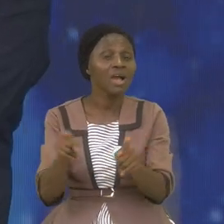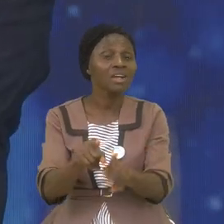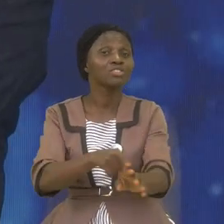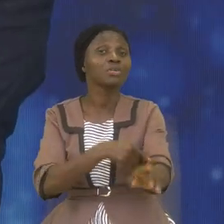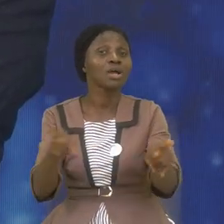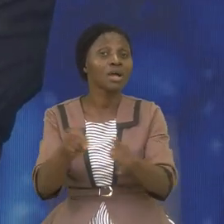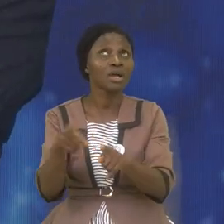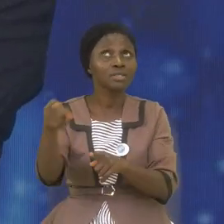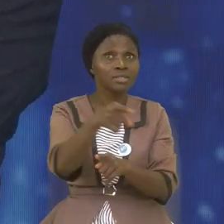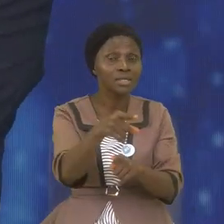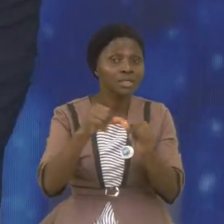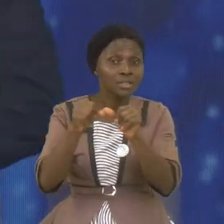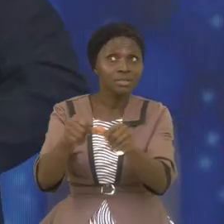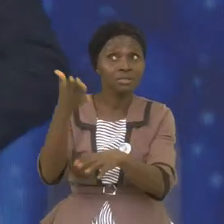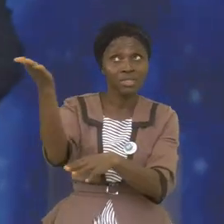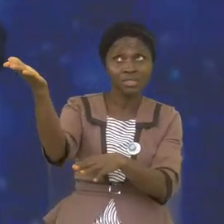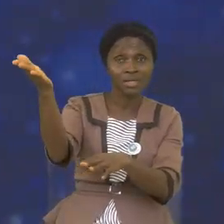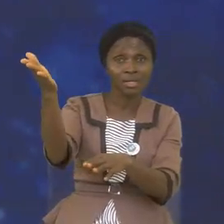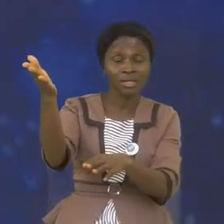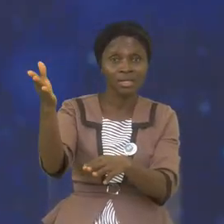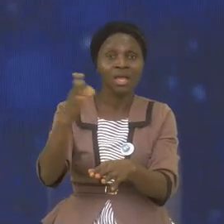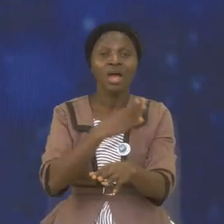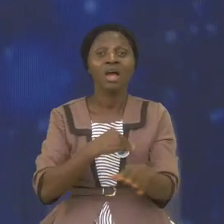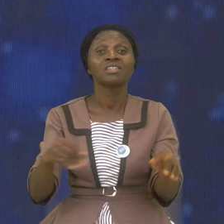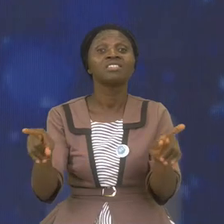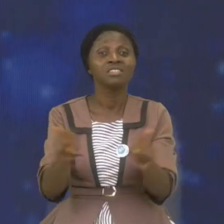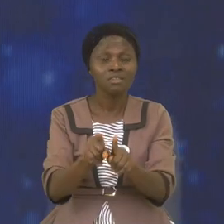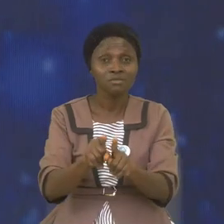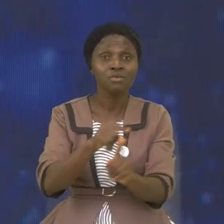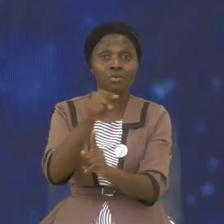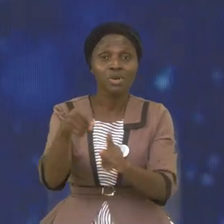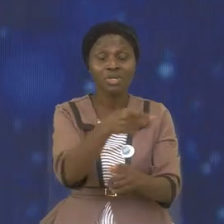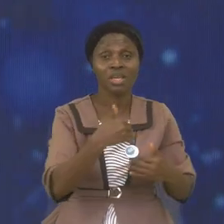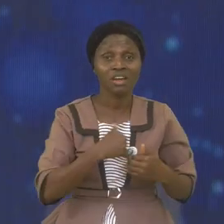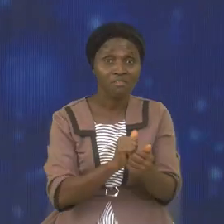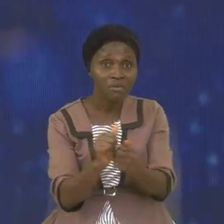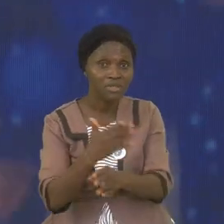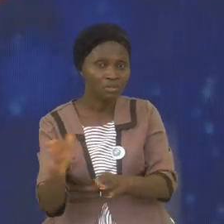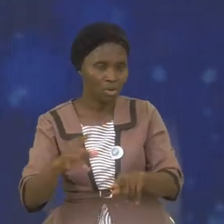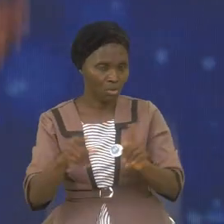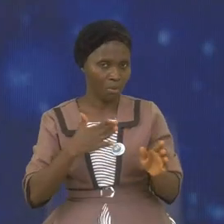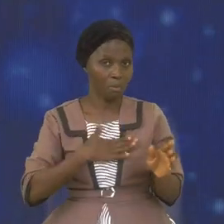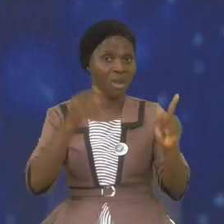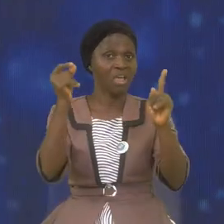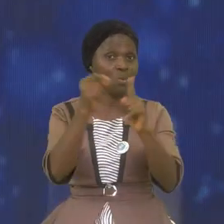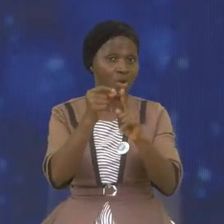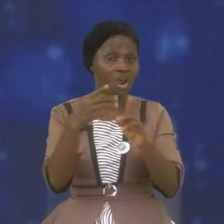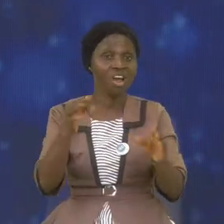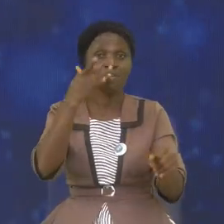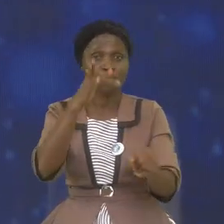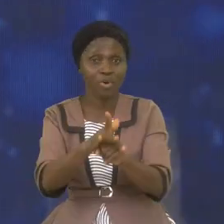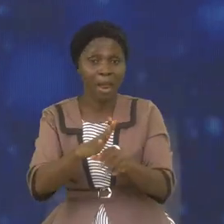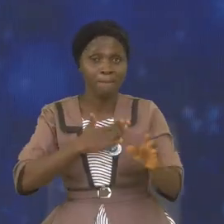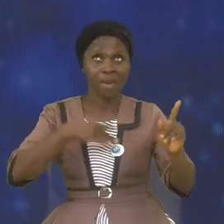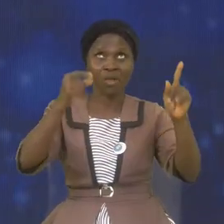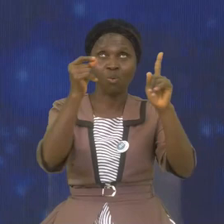and even when they're passed away, my words, my word of promise, my word of power,